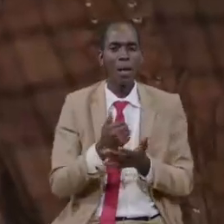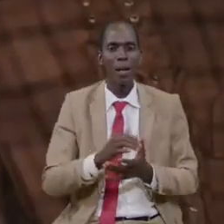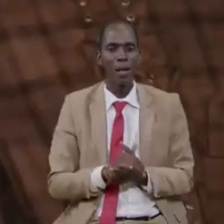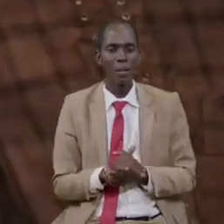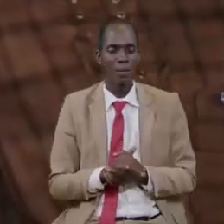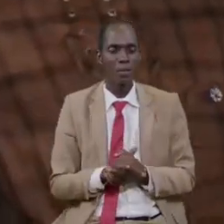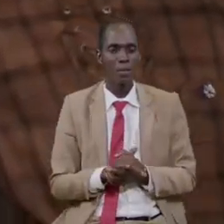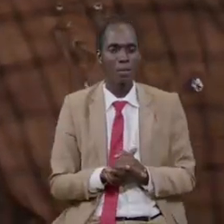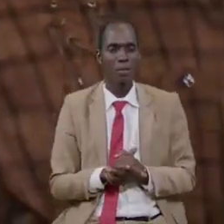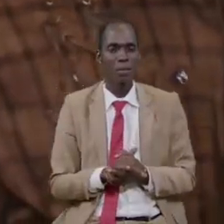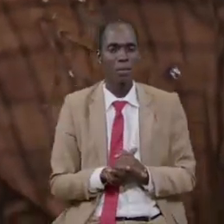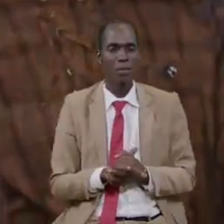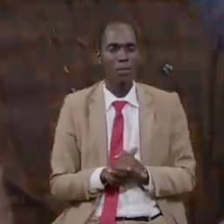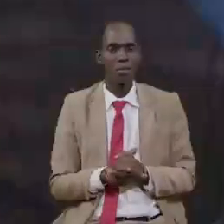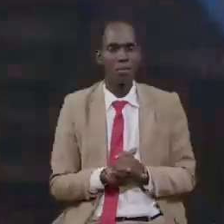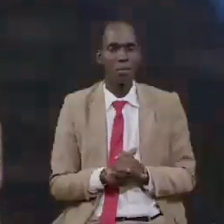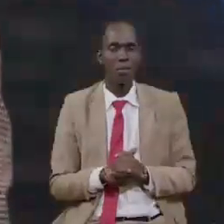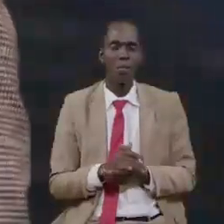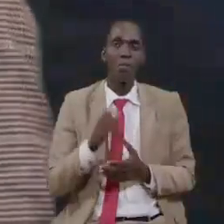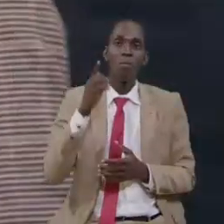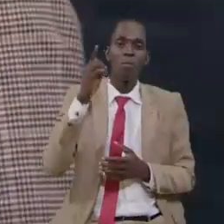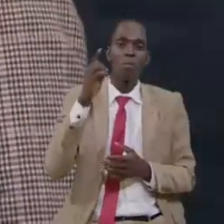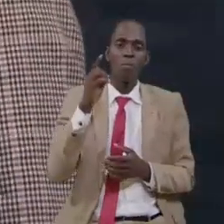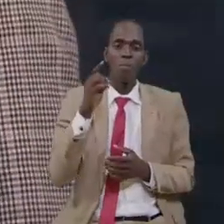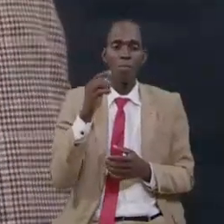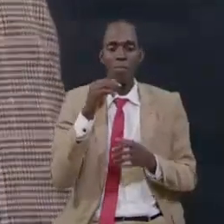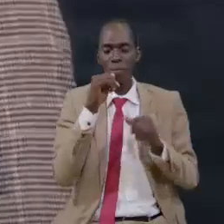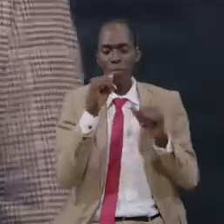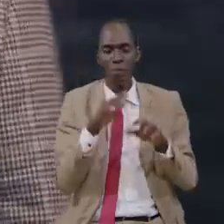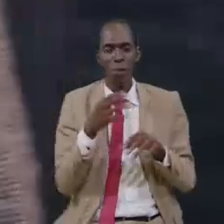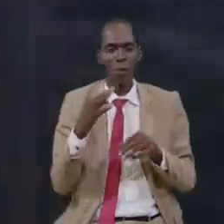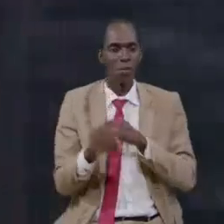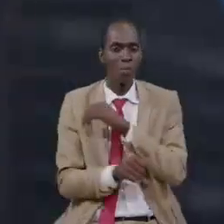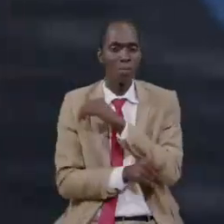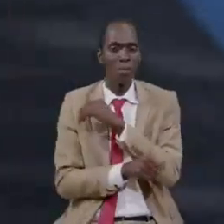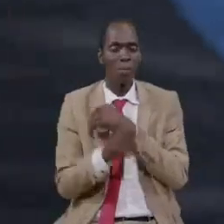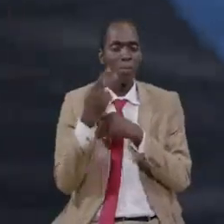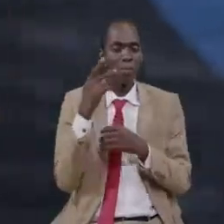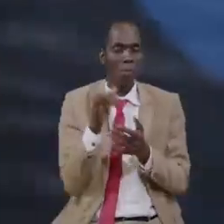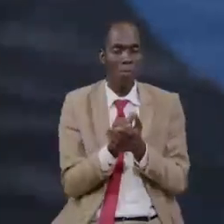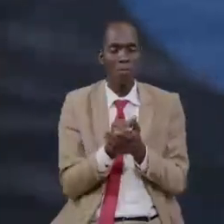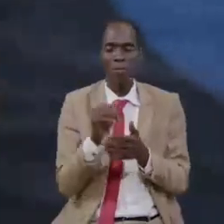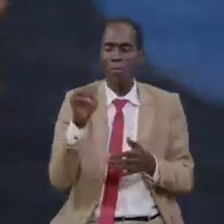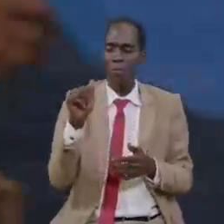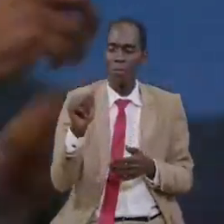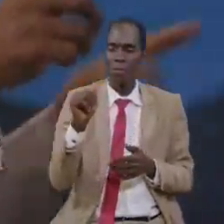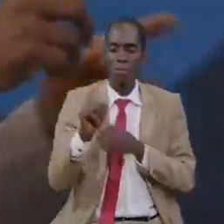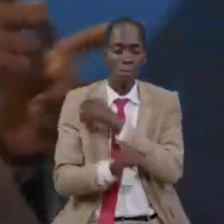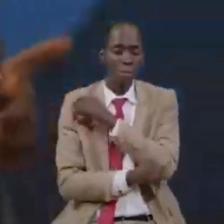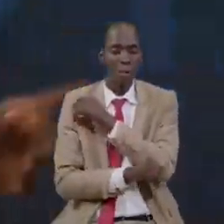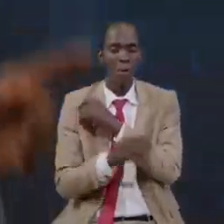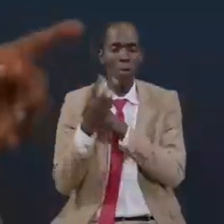Amen. What the blessing of Abraham? Abraham was 100 years of age. And when he